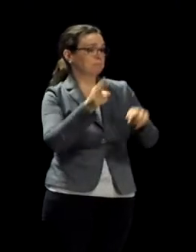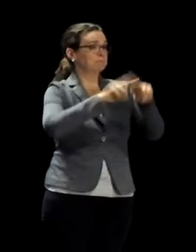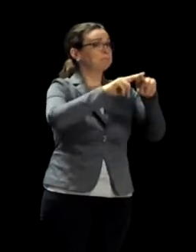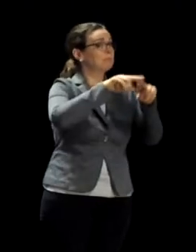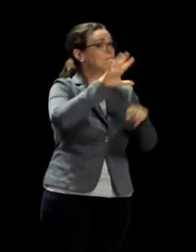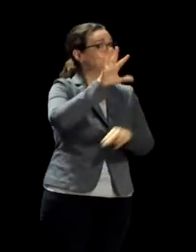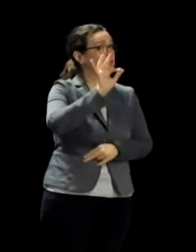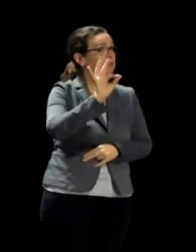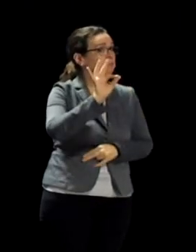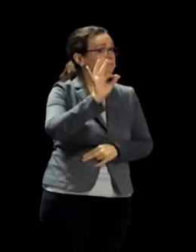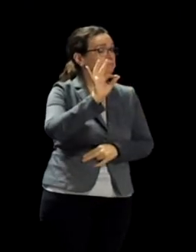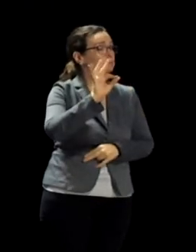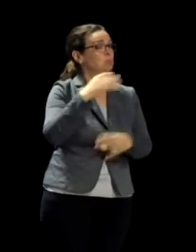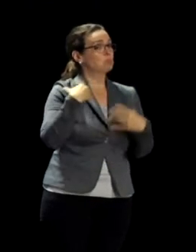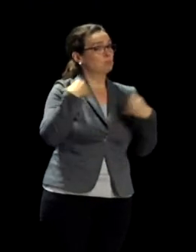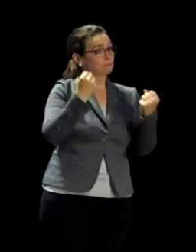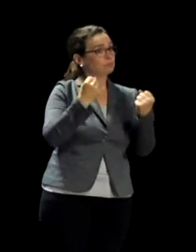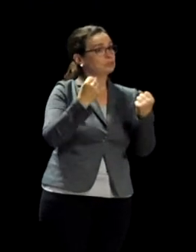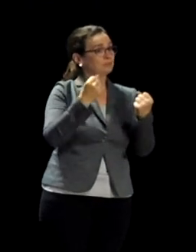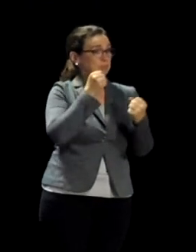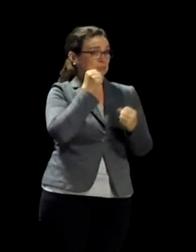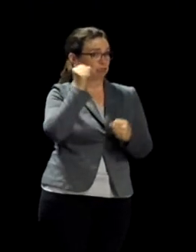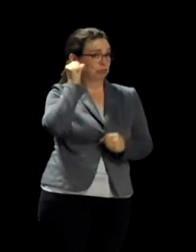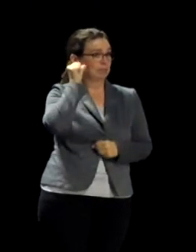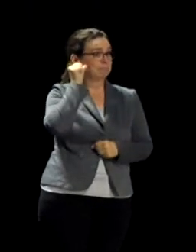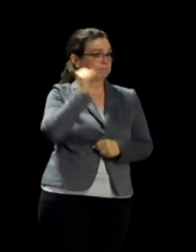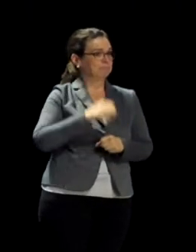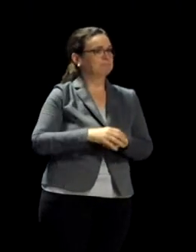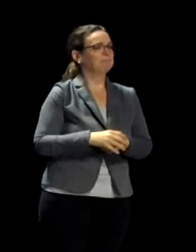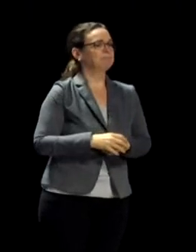more information on who has been impacted,